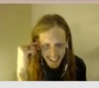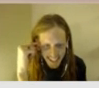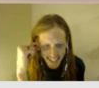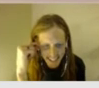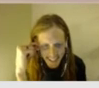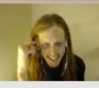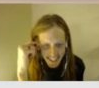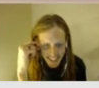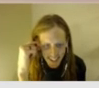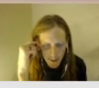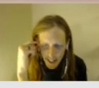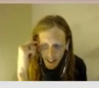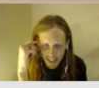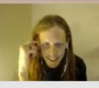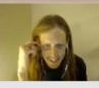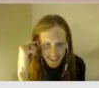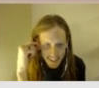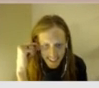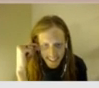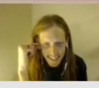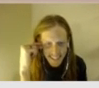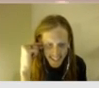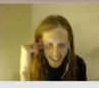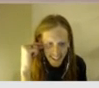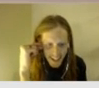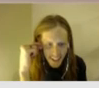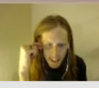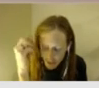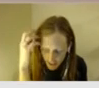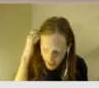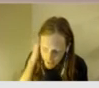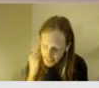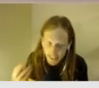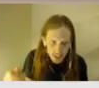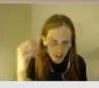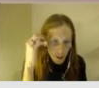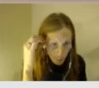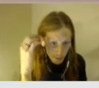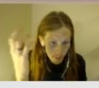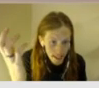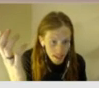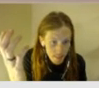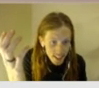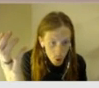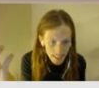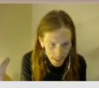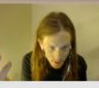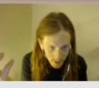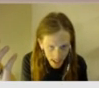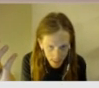they're coming from very different places. Again, I love it, you know. It's great. Yeah, yeah. And then you have these kids that are, you know, playing, making